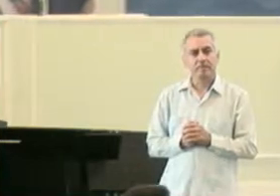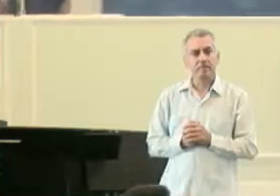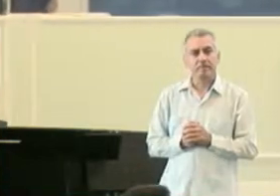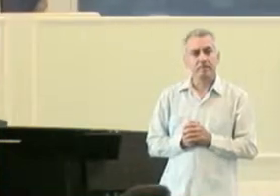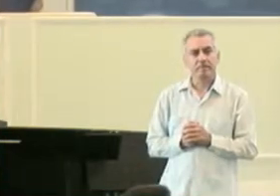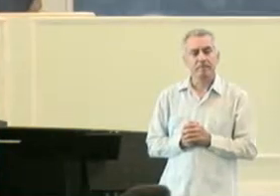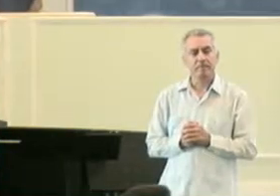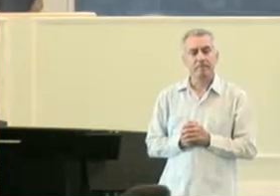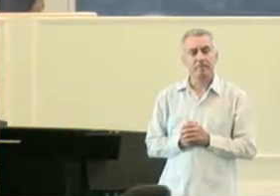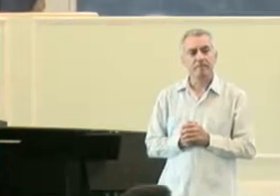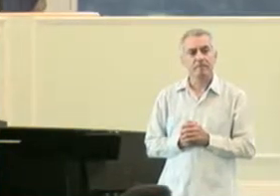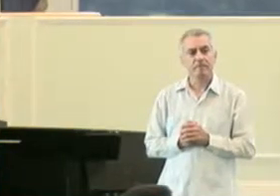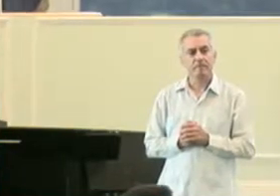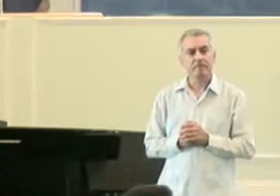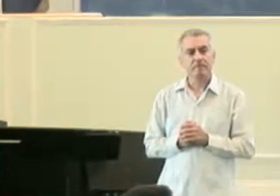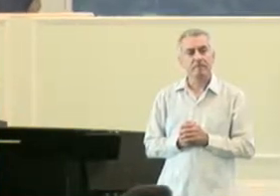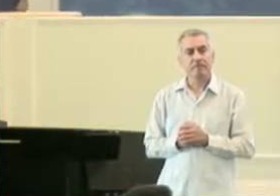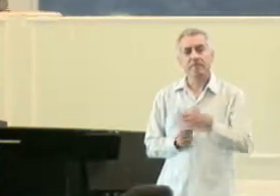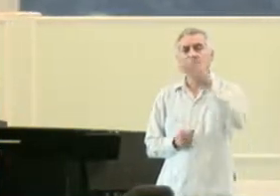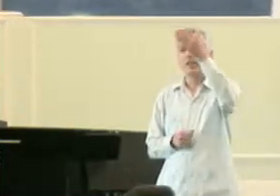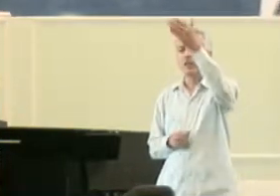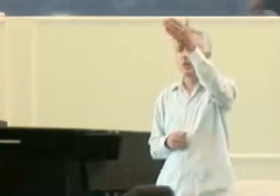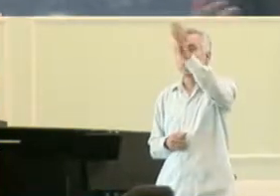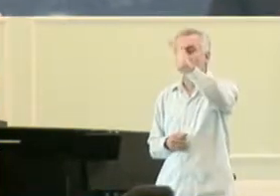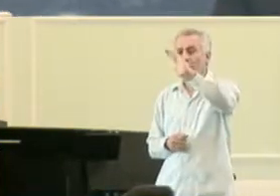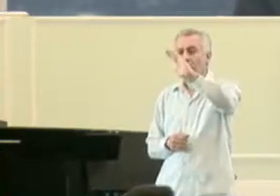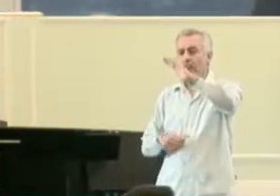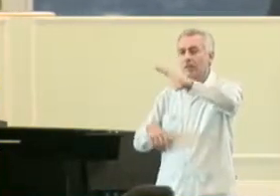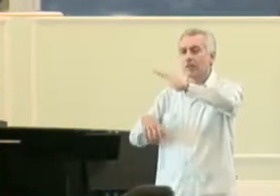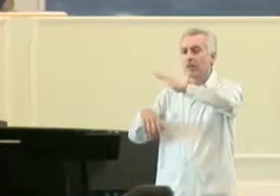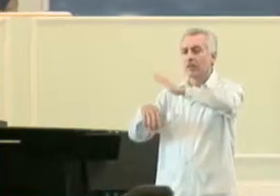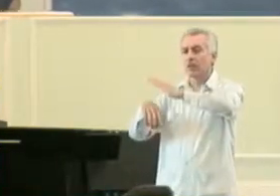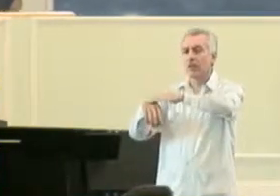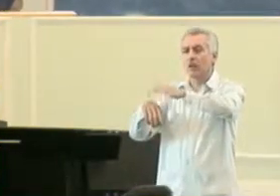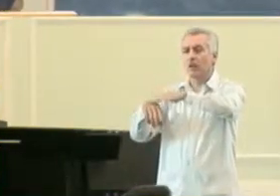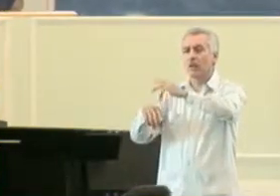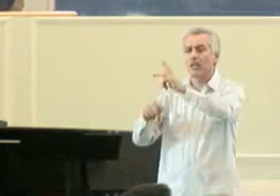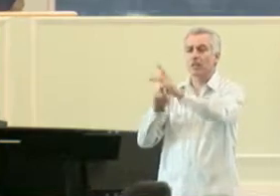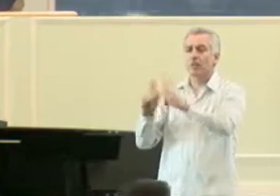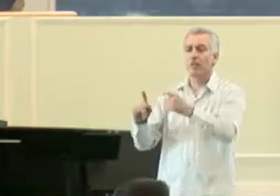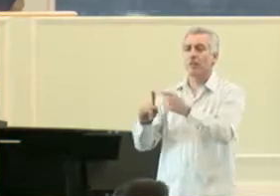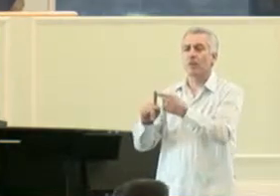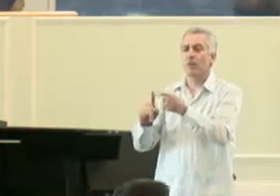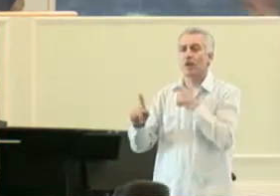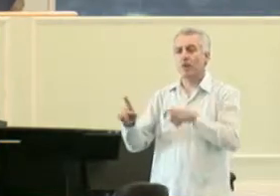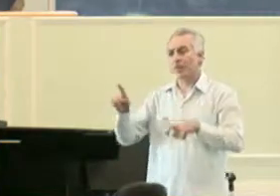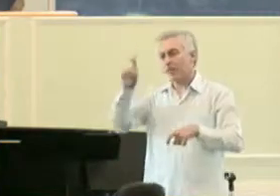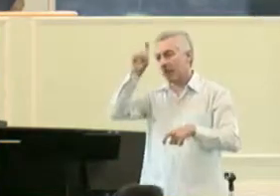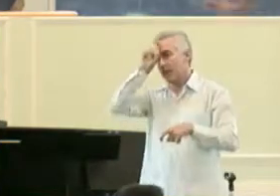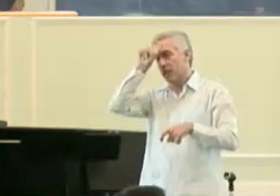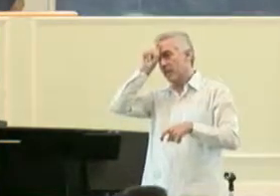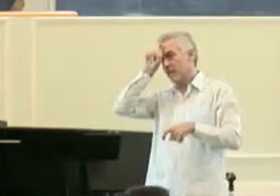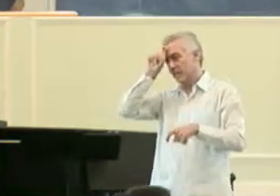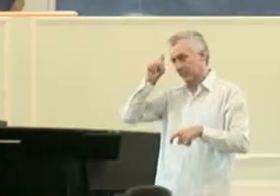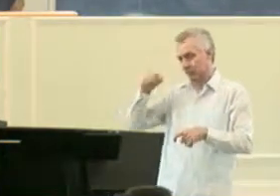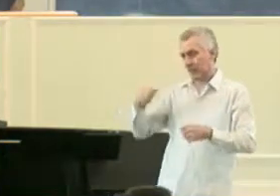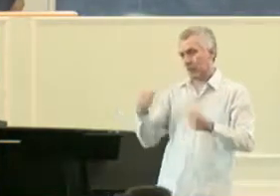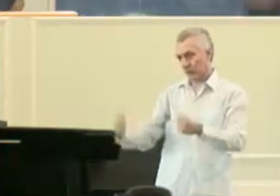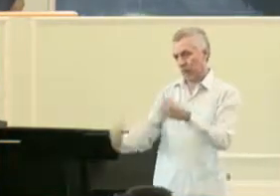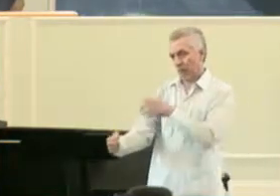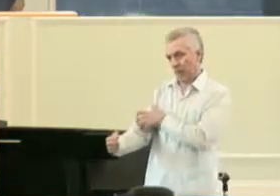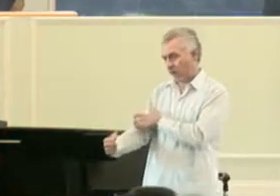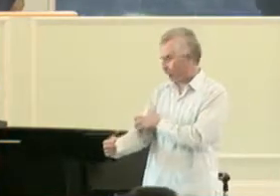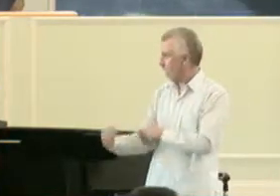God called his people out of Egypt. Yeah, he brought them out with a mighty hand.